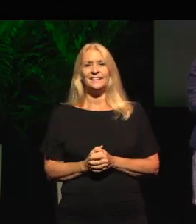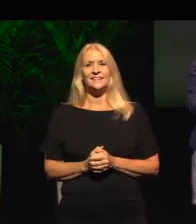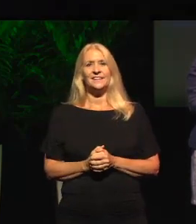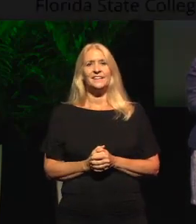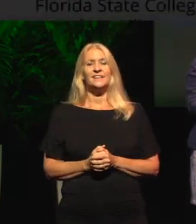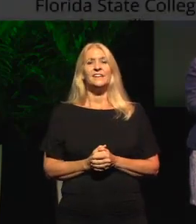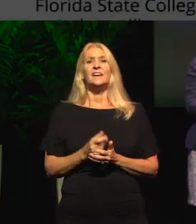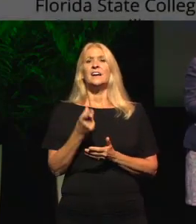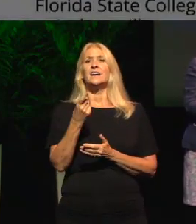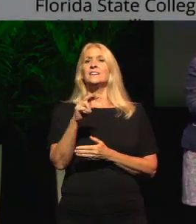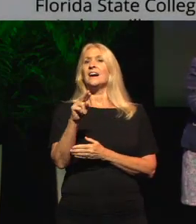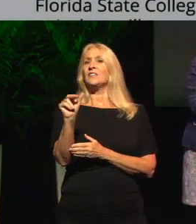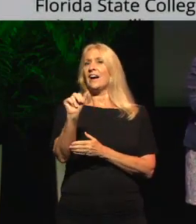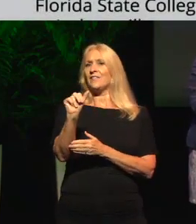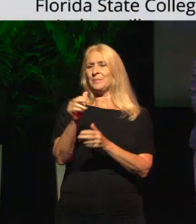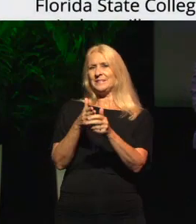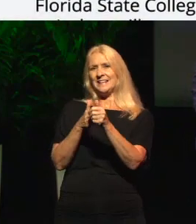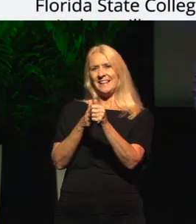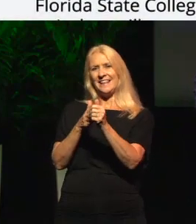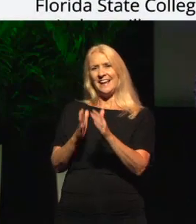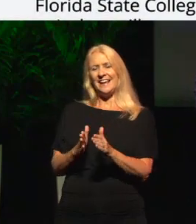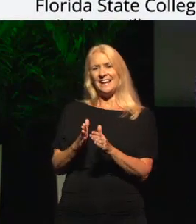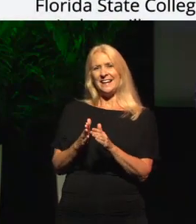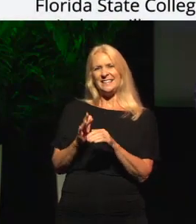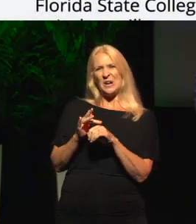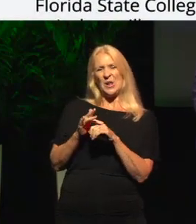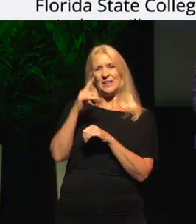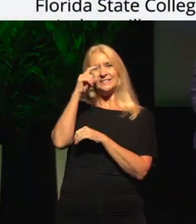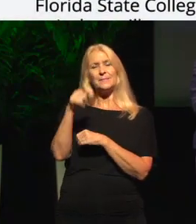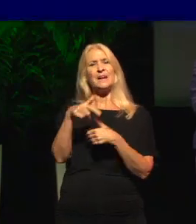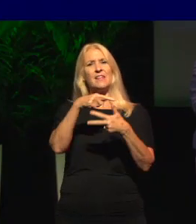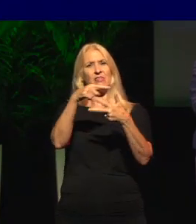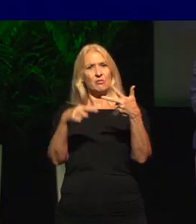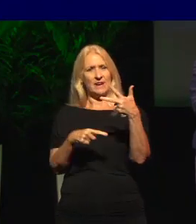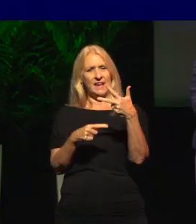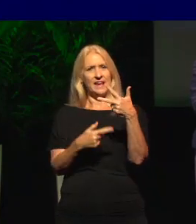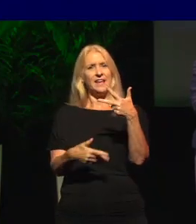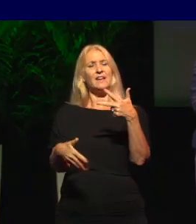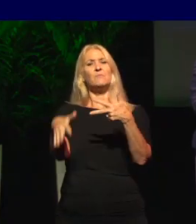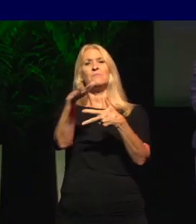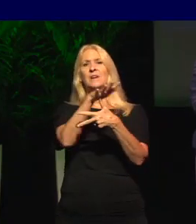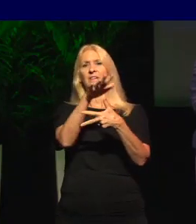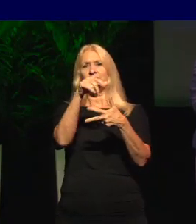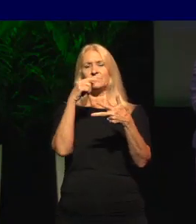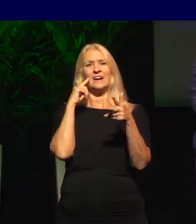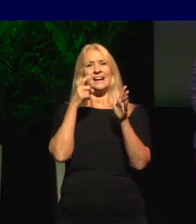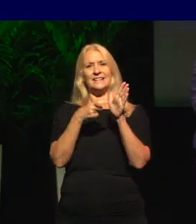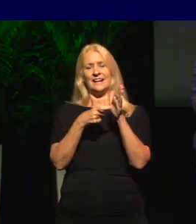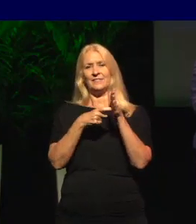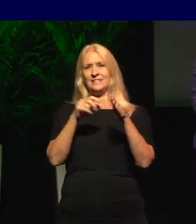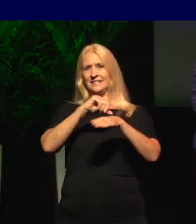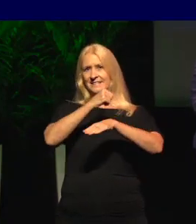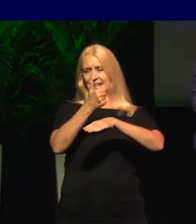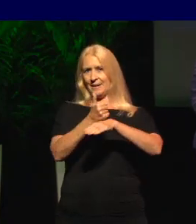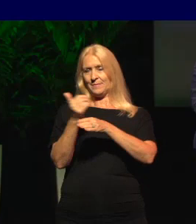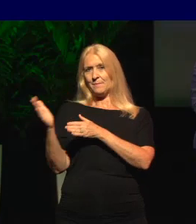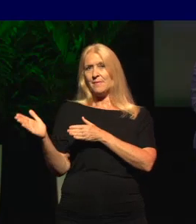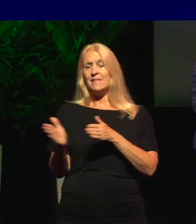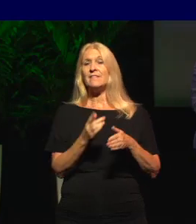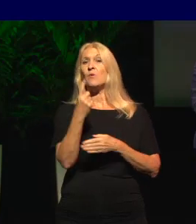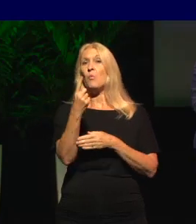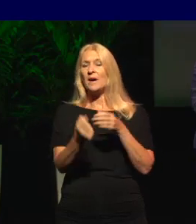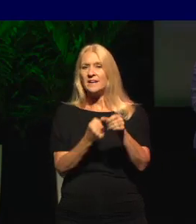With Dr. Avendano's guidance in early summer, three priorities were identified to establish the framework for our one-year strategic